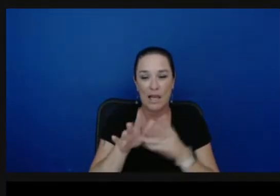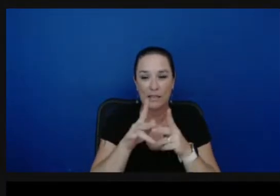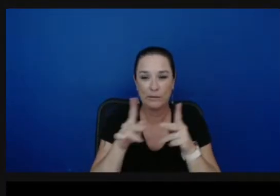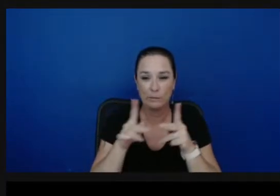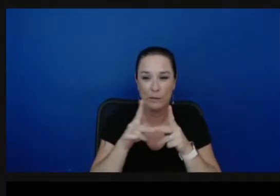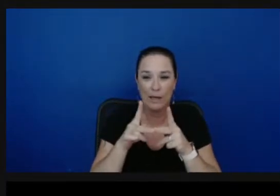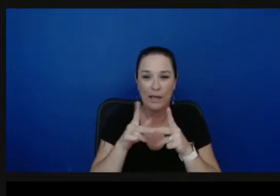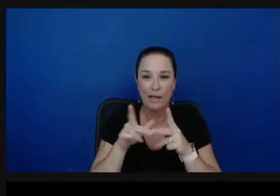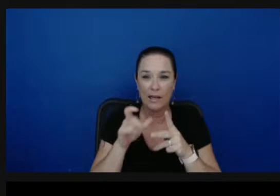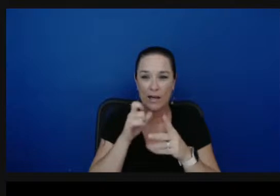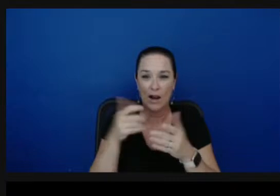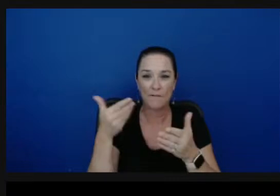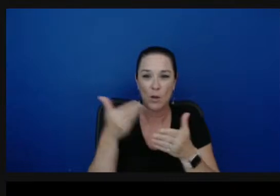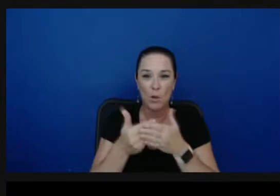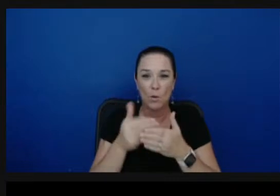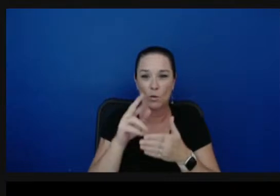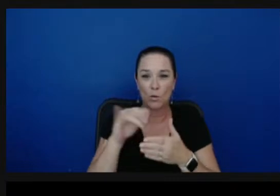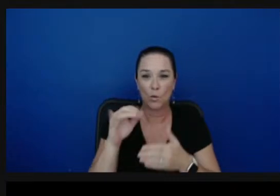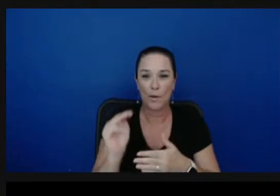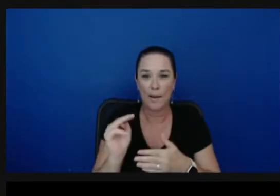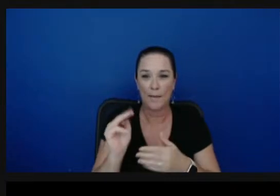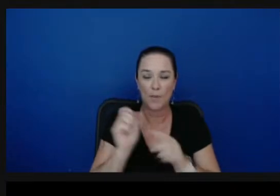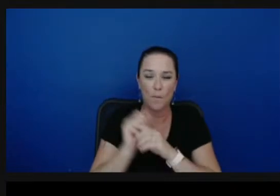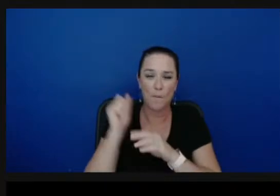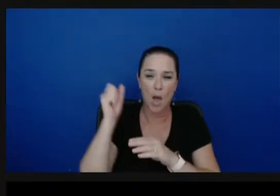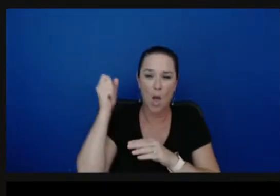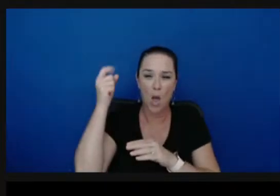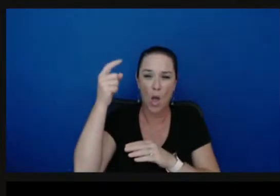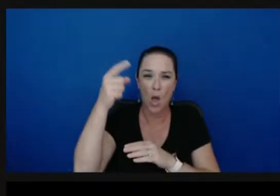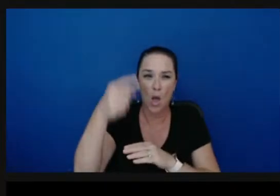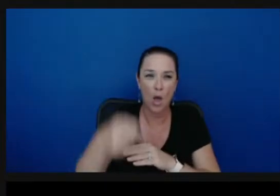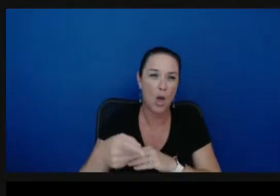that close to the rim, which shows you how far it got thrown from the pit